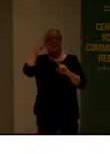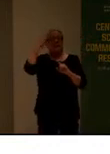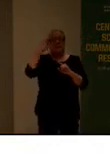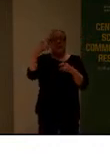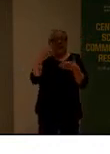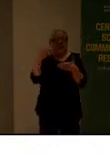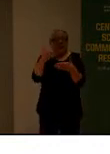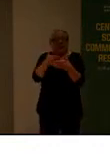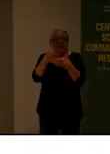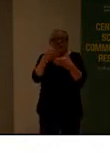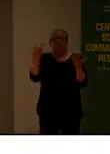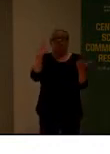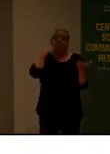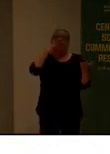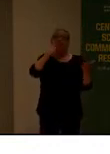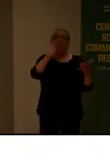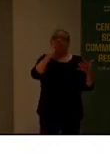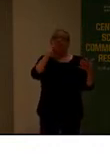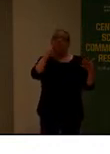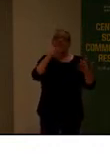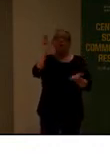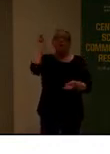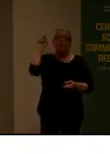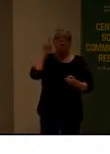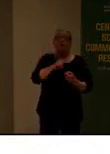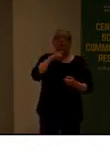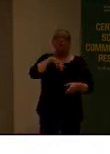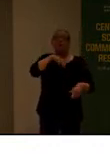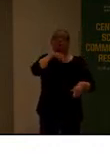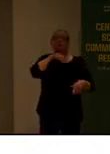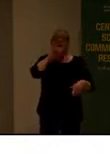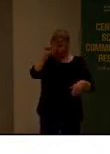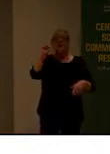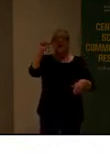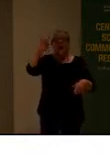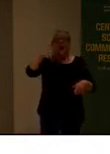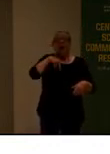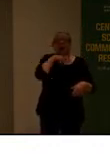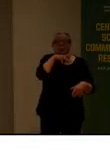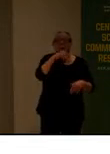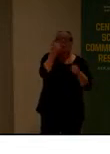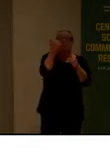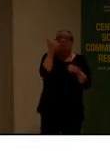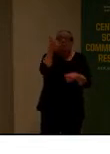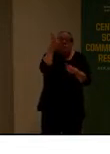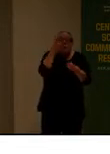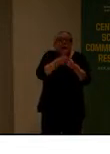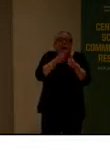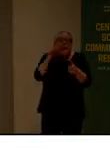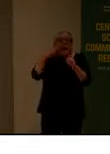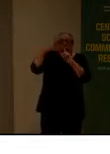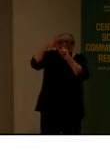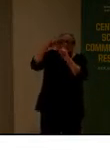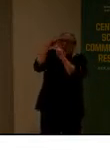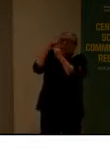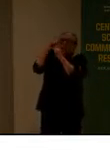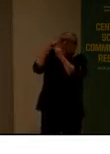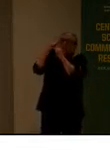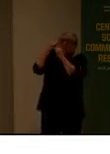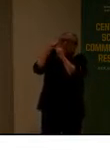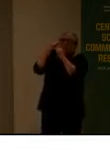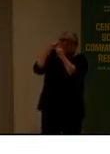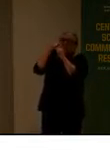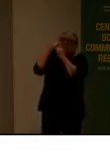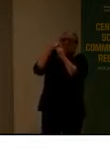of reducing air pollution and minimizing this risk, then every fraction of a degree translates, that we